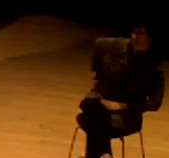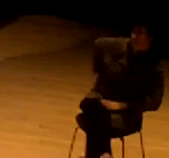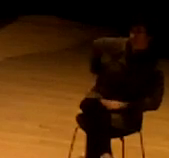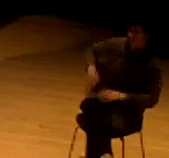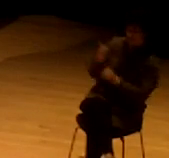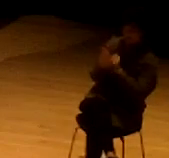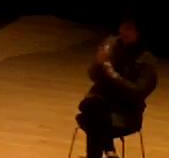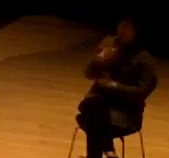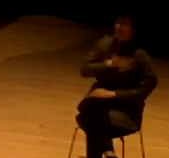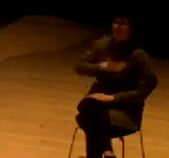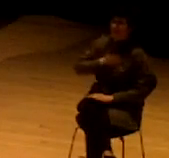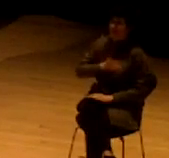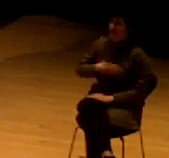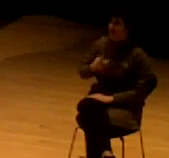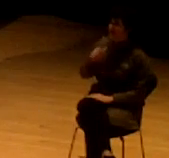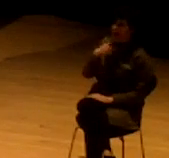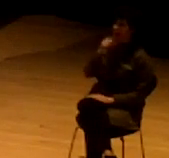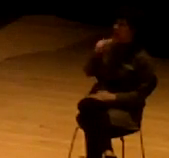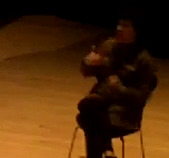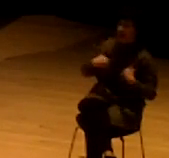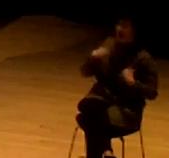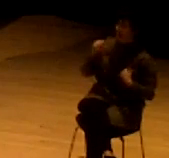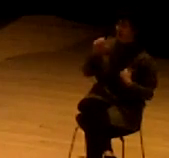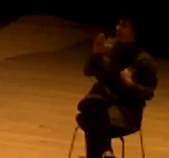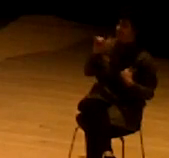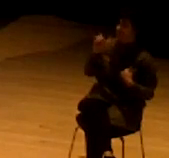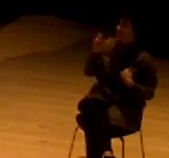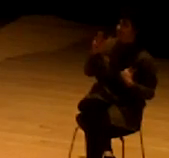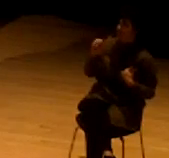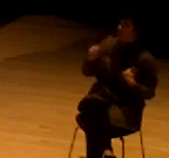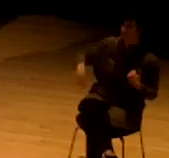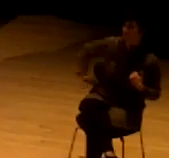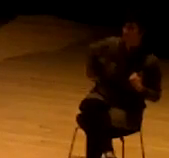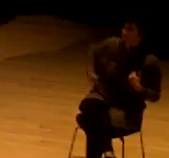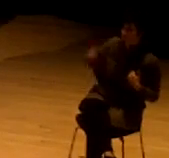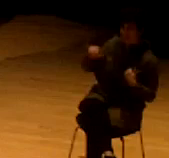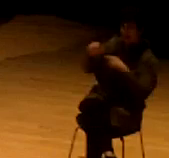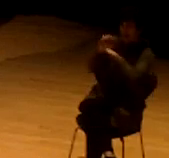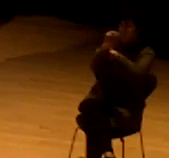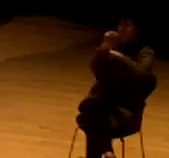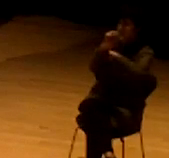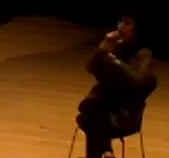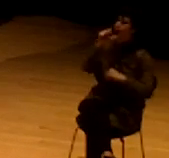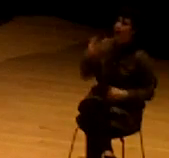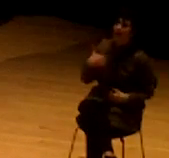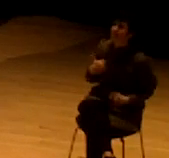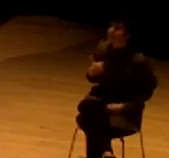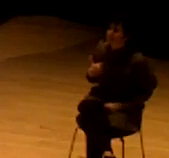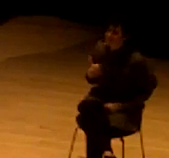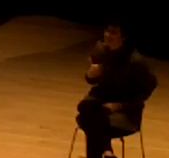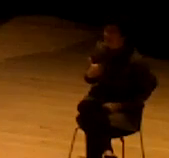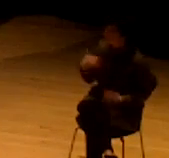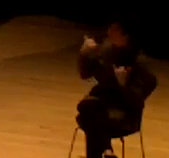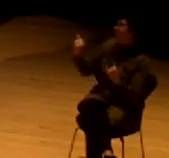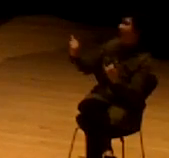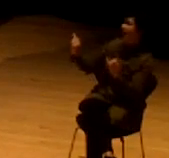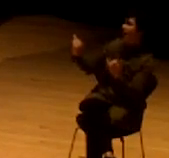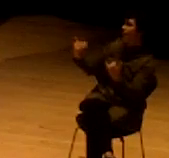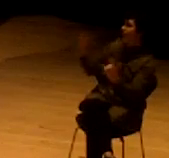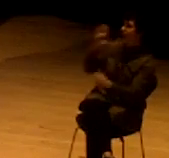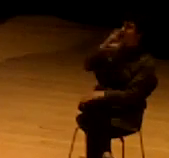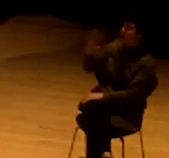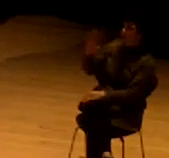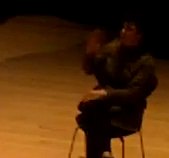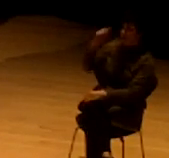solve the problem of Maria? You know, it's like, doesn't have us. And I mean, it's so, and immediately I think, what